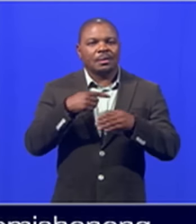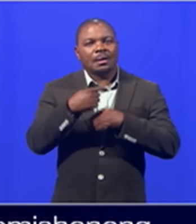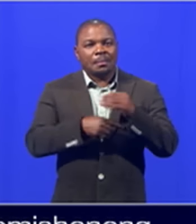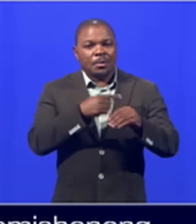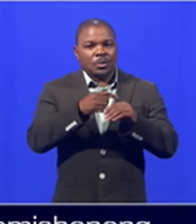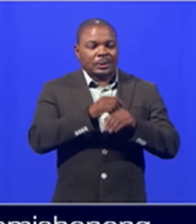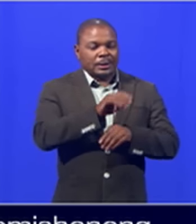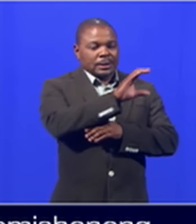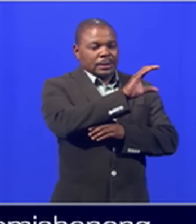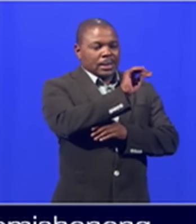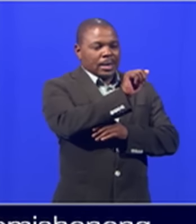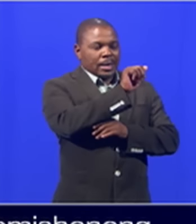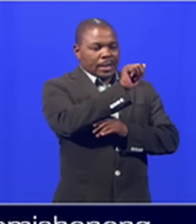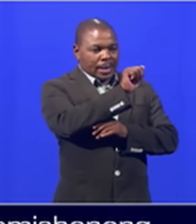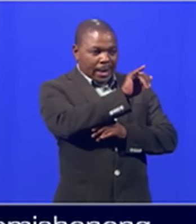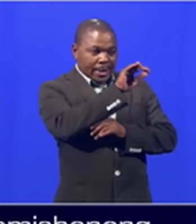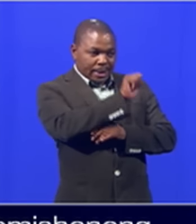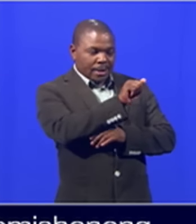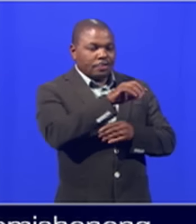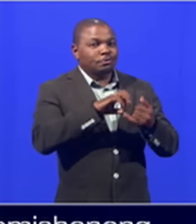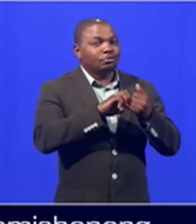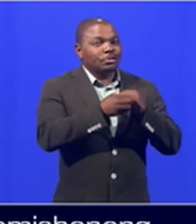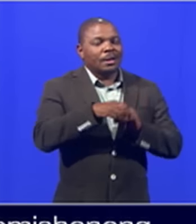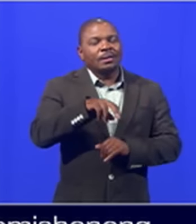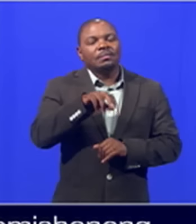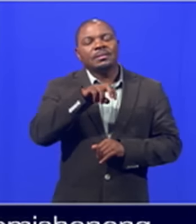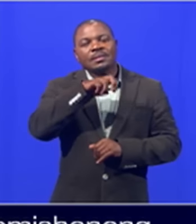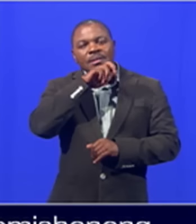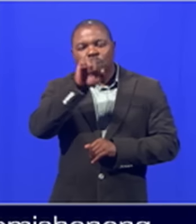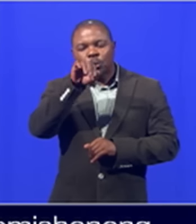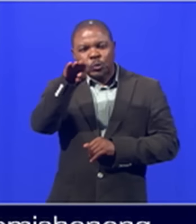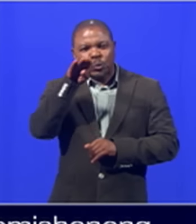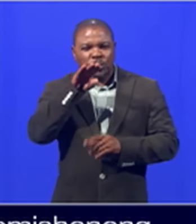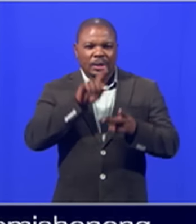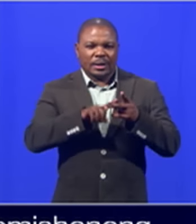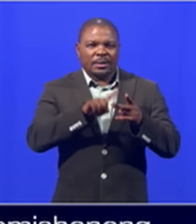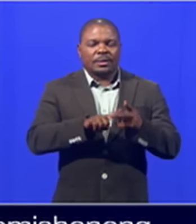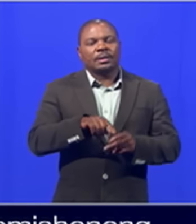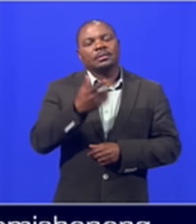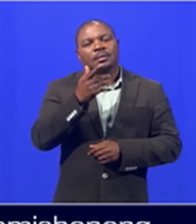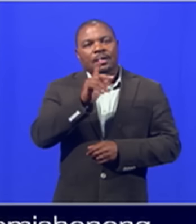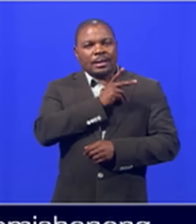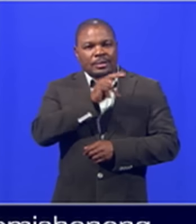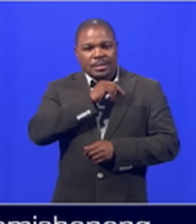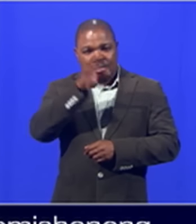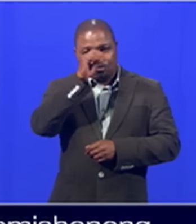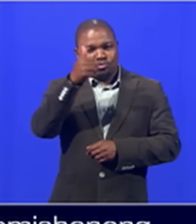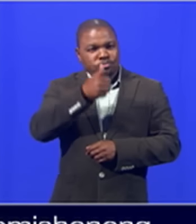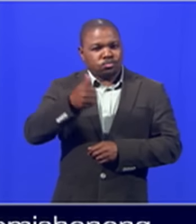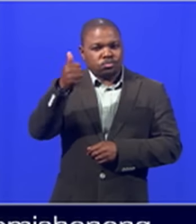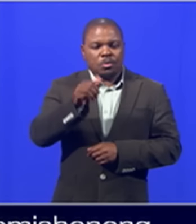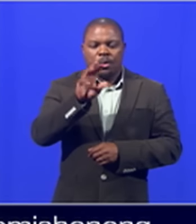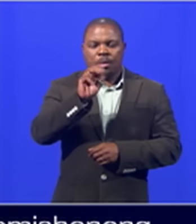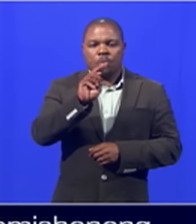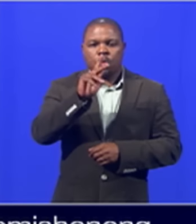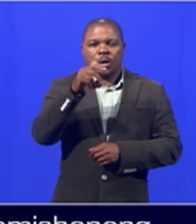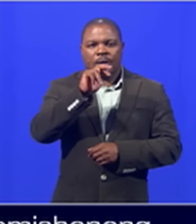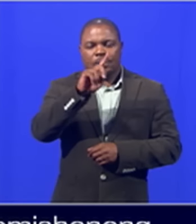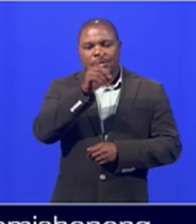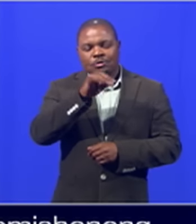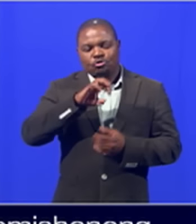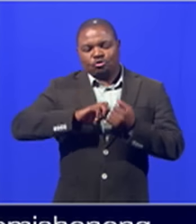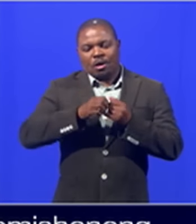lephata la CIA le leka go ngoka kgosi ya morafe wa Mazulu le mokomishenara wa mapodisi kwa KwaZulu-Natal Lieutenant General Nhlanhla